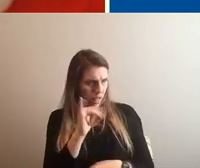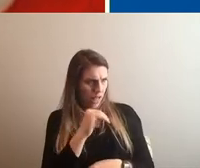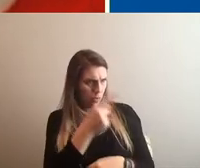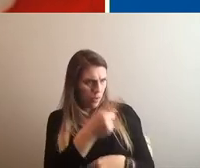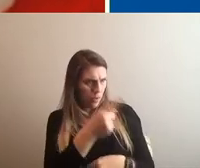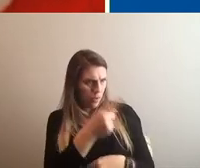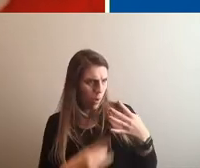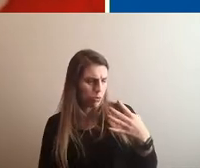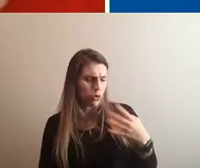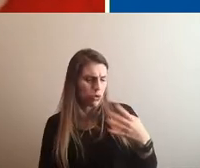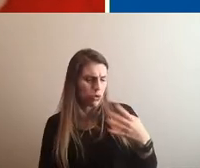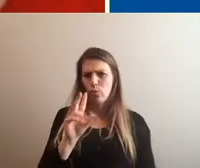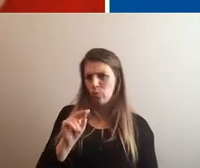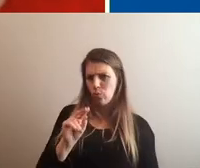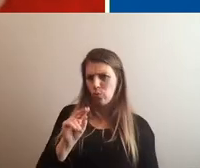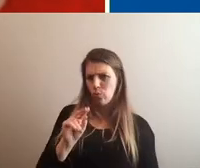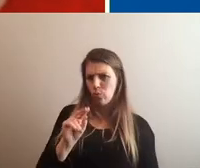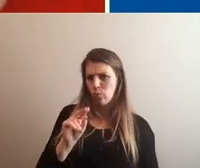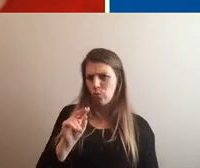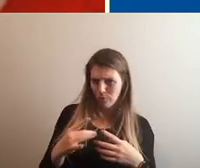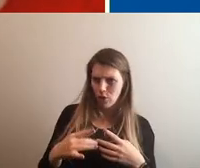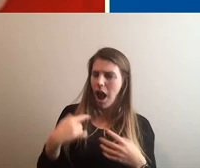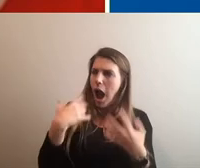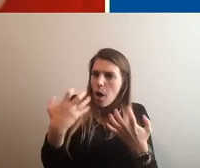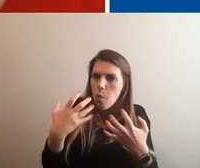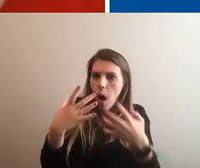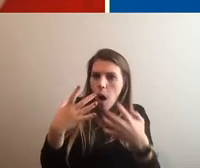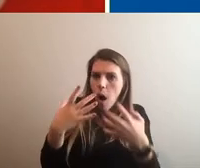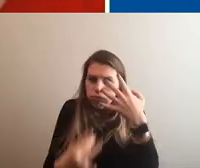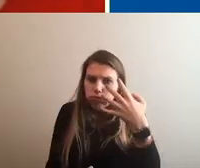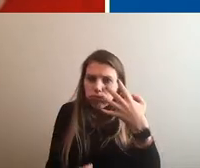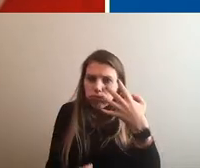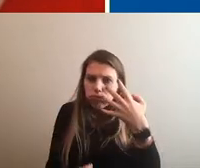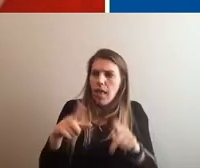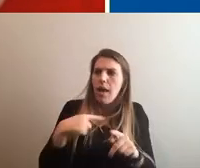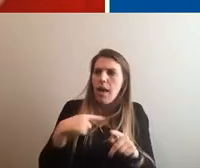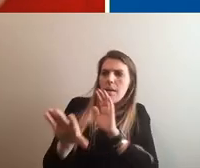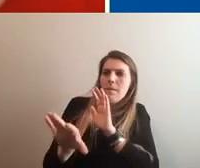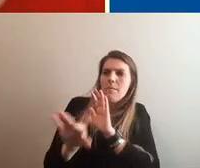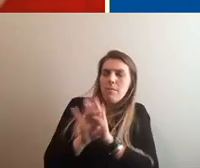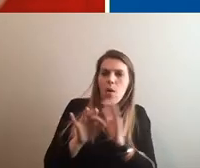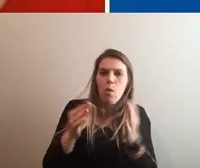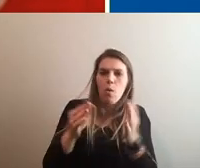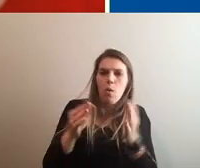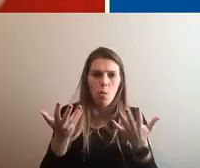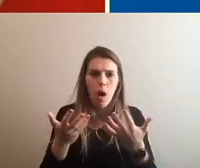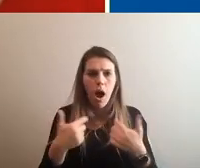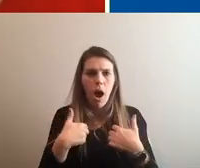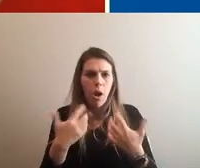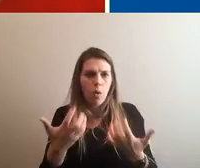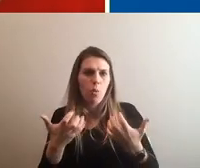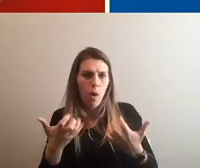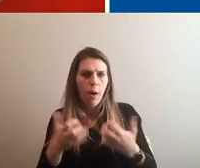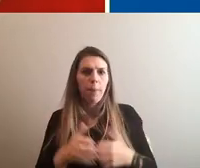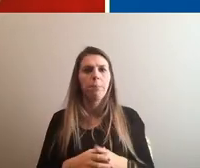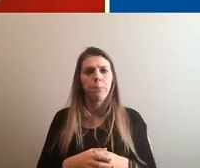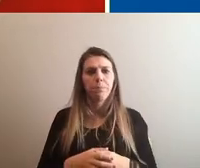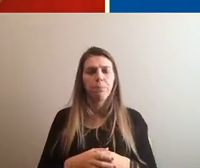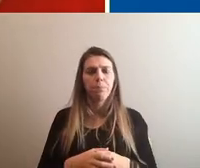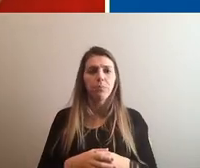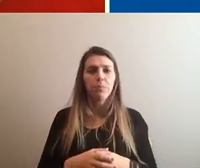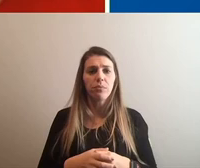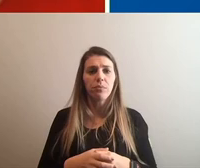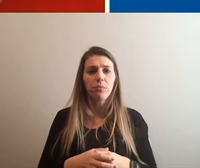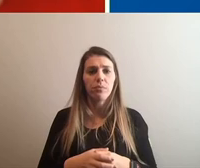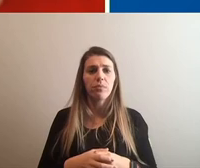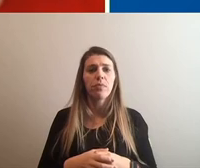life? Why can't they have a choice? Let them choose what option, which one they want. I'd like to